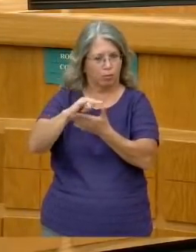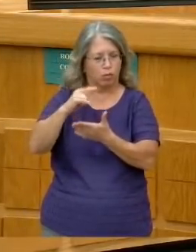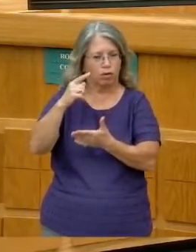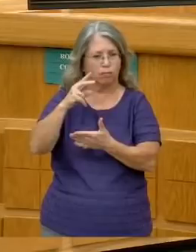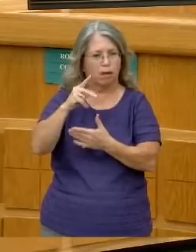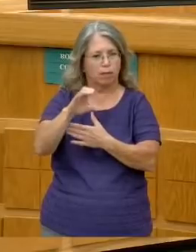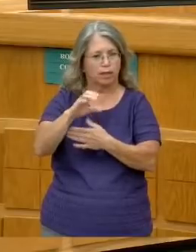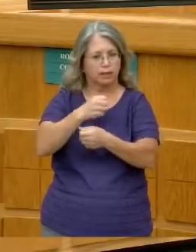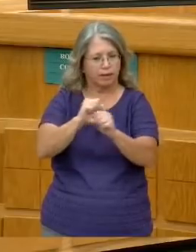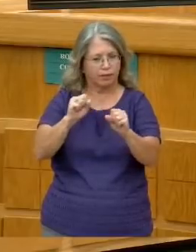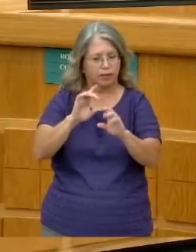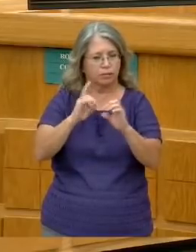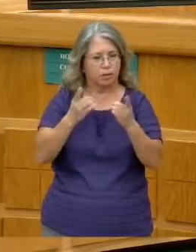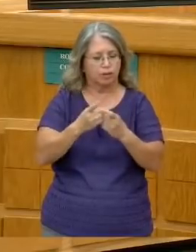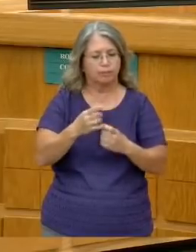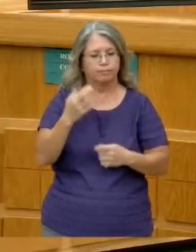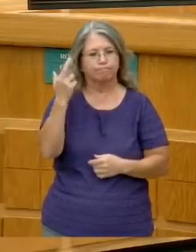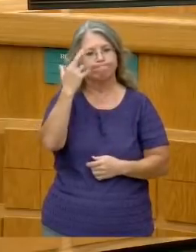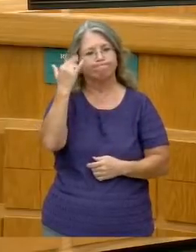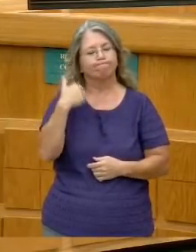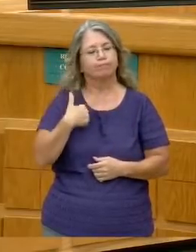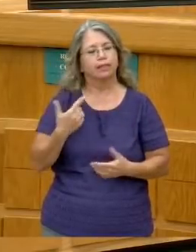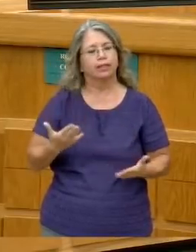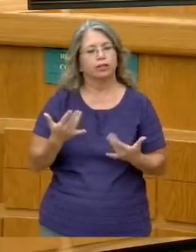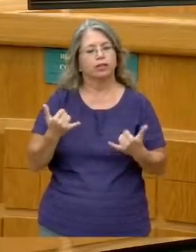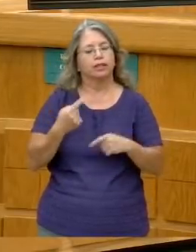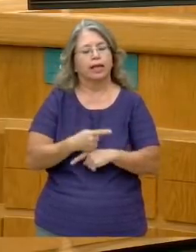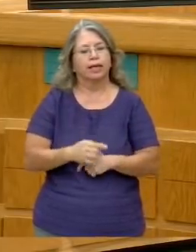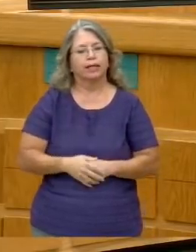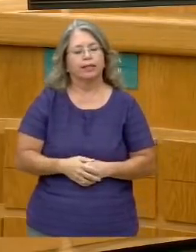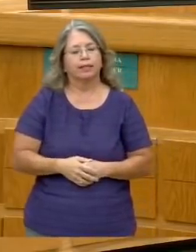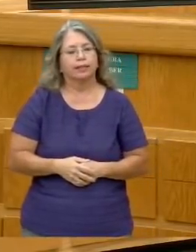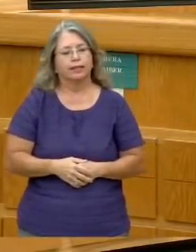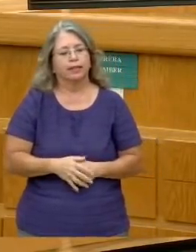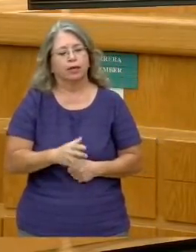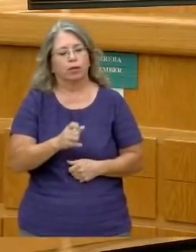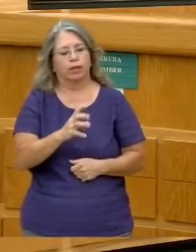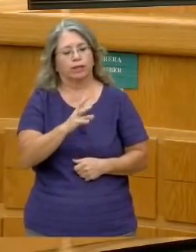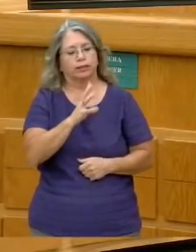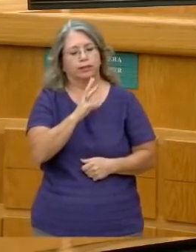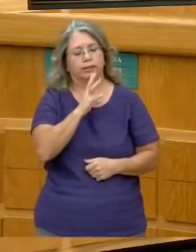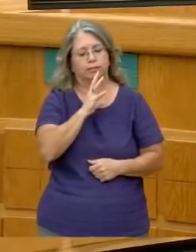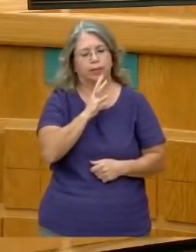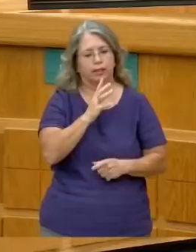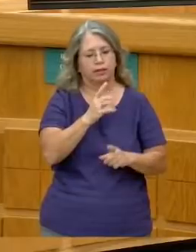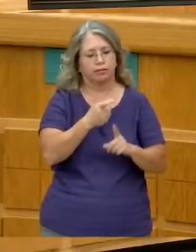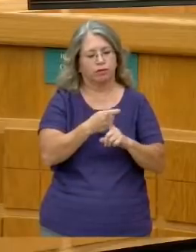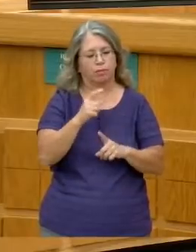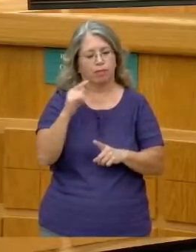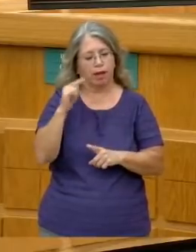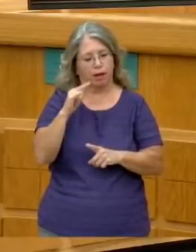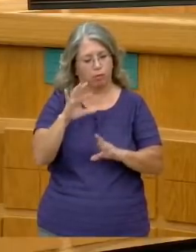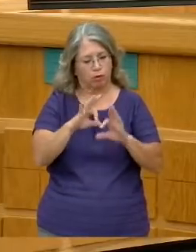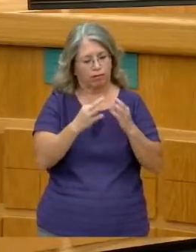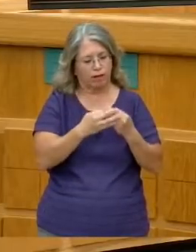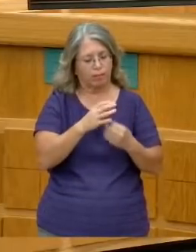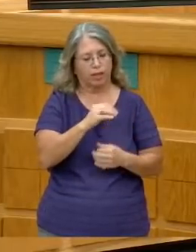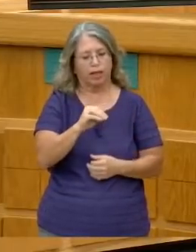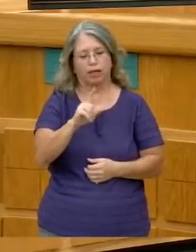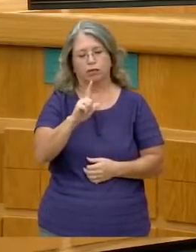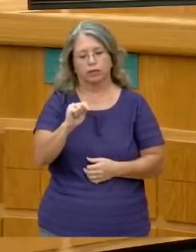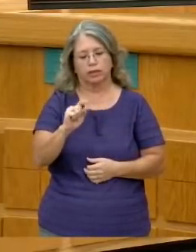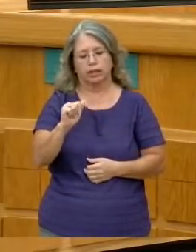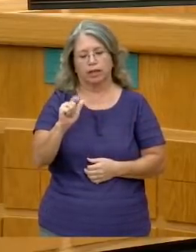The reason I'm here today is to speak on behalf of the airport family and Lieutenant Almager's family. He